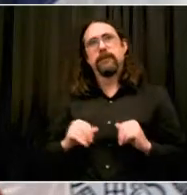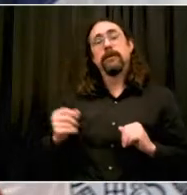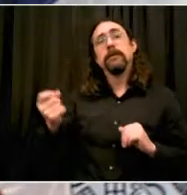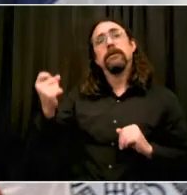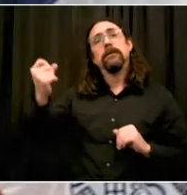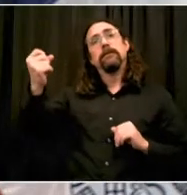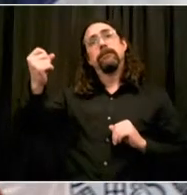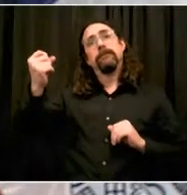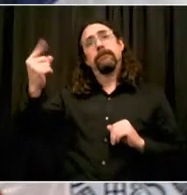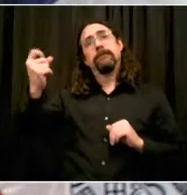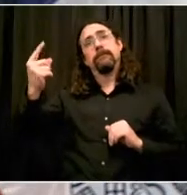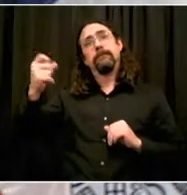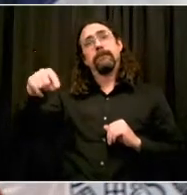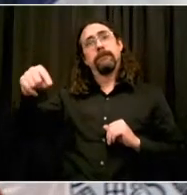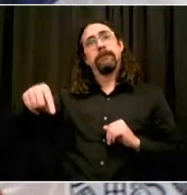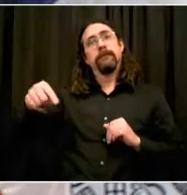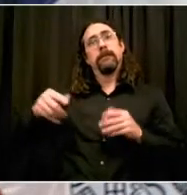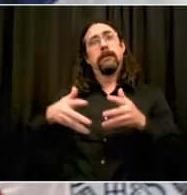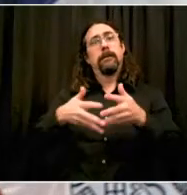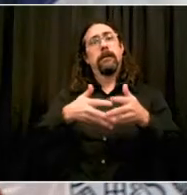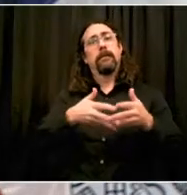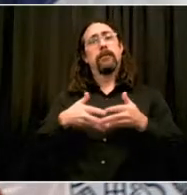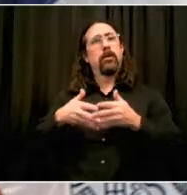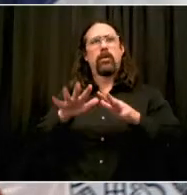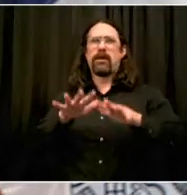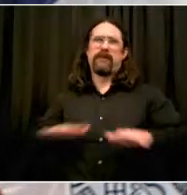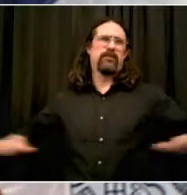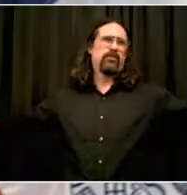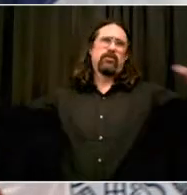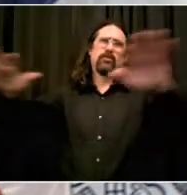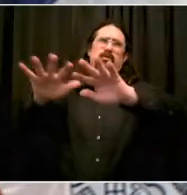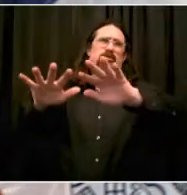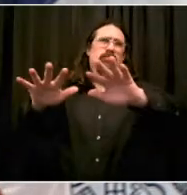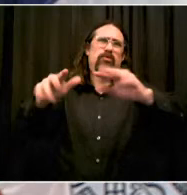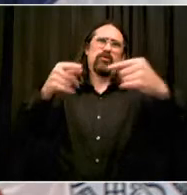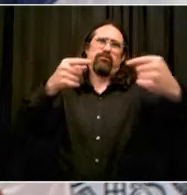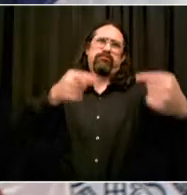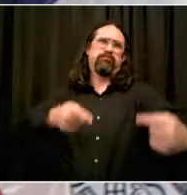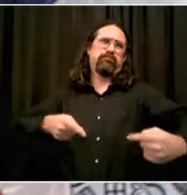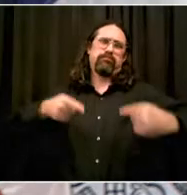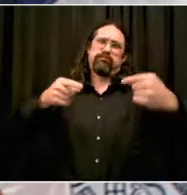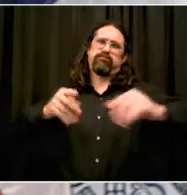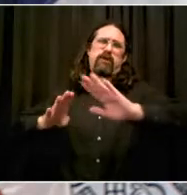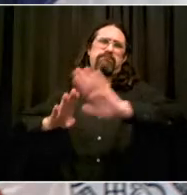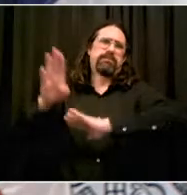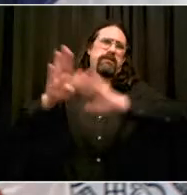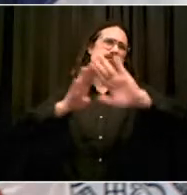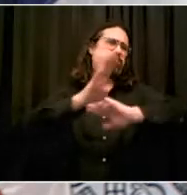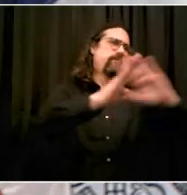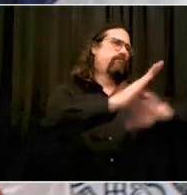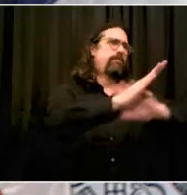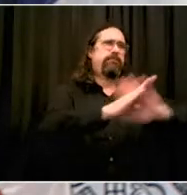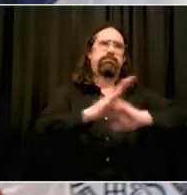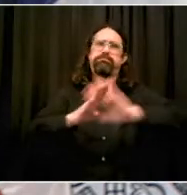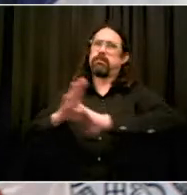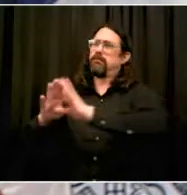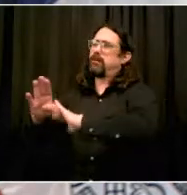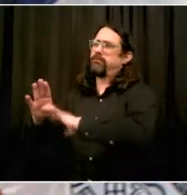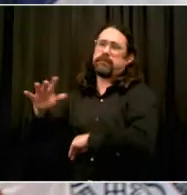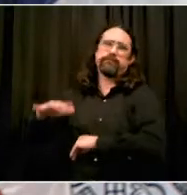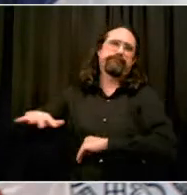protect school communities, we're going to have to put additional measures in place. We're talking right now with the state on what those should